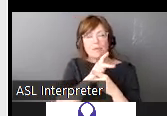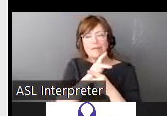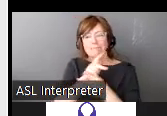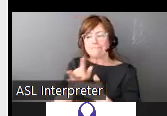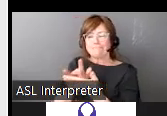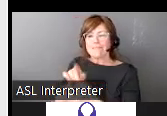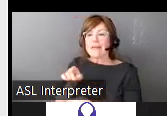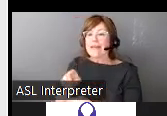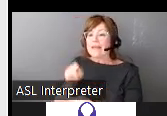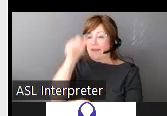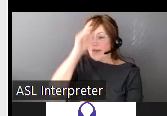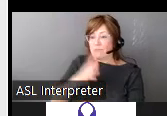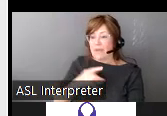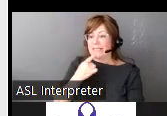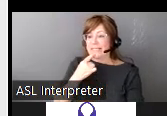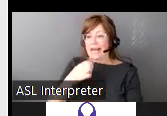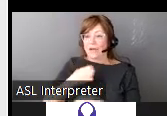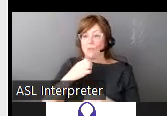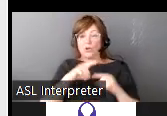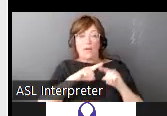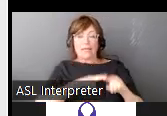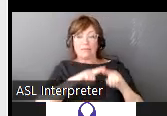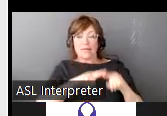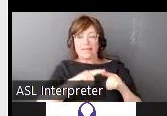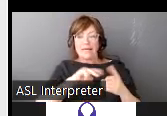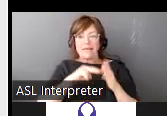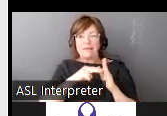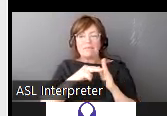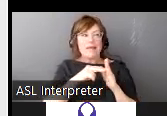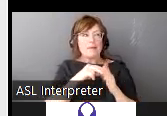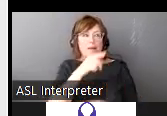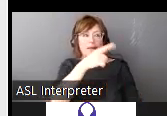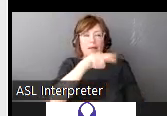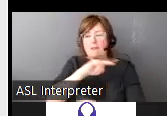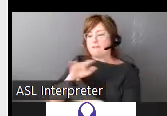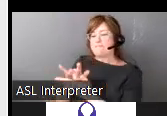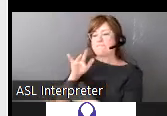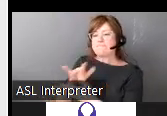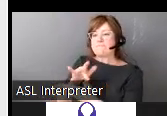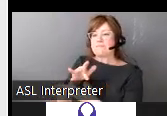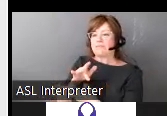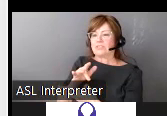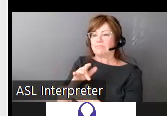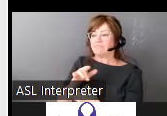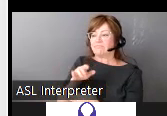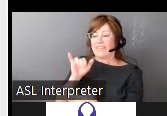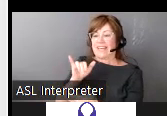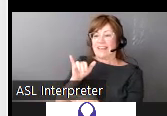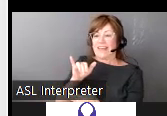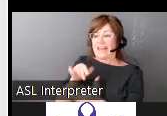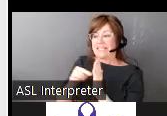emotional dependency with their caregivers can sometimes lead to different exploitations, and in this case, financial exploitations or